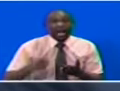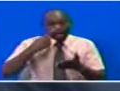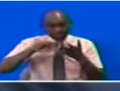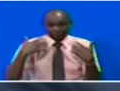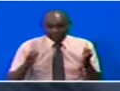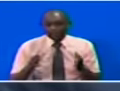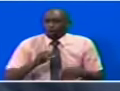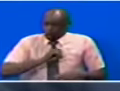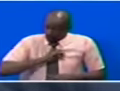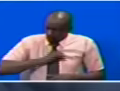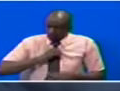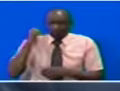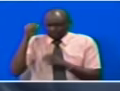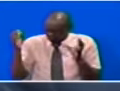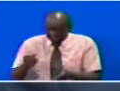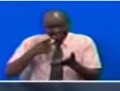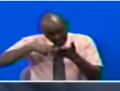by my own party.